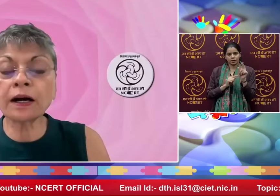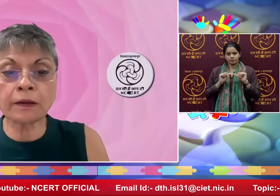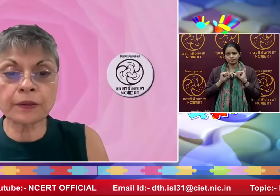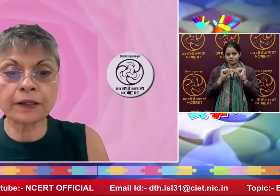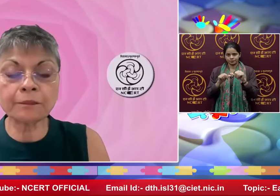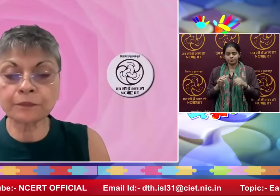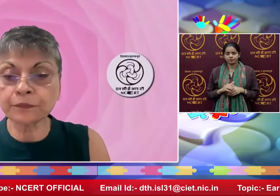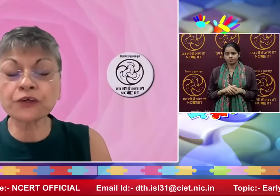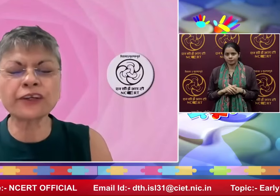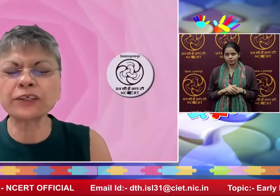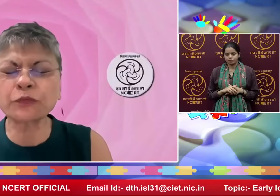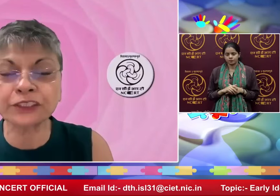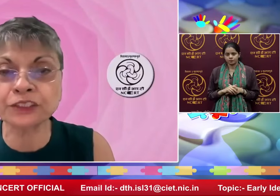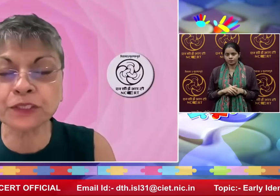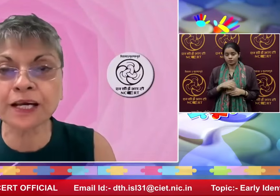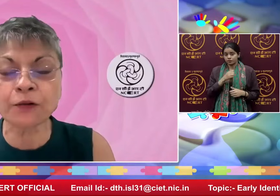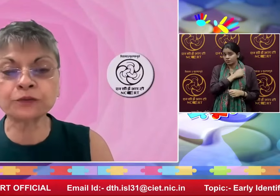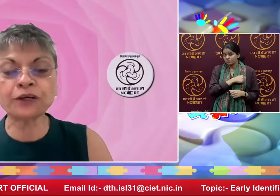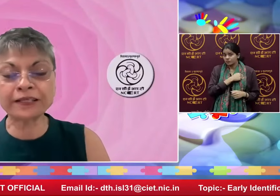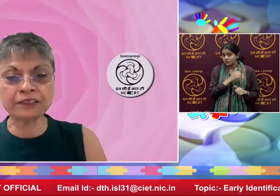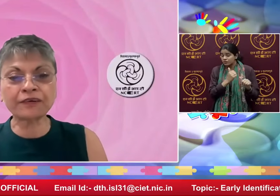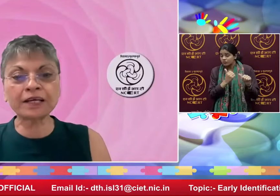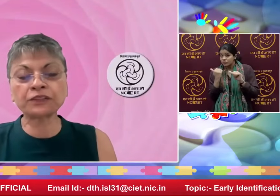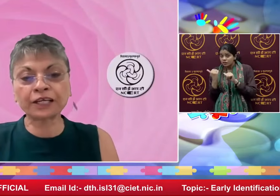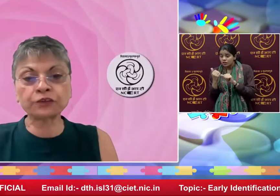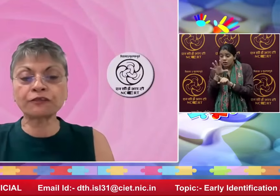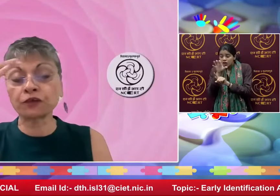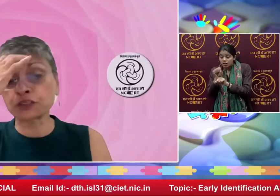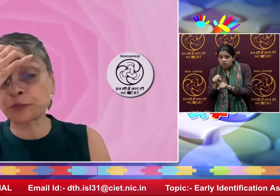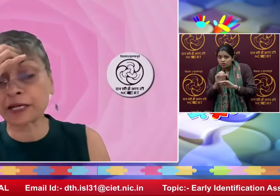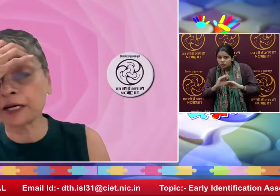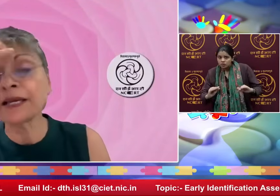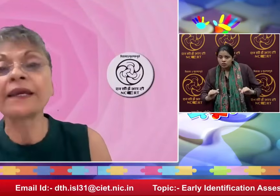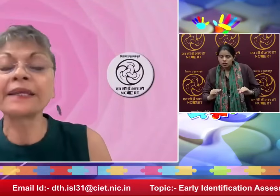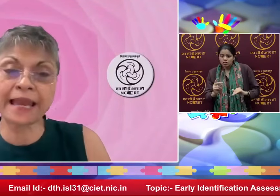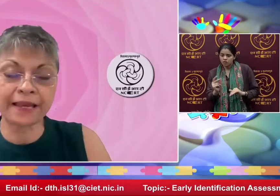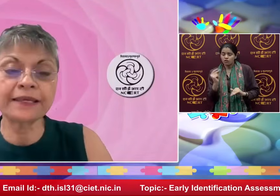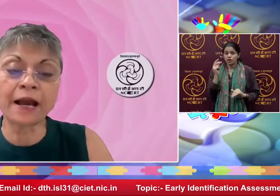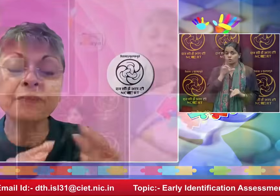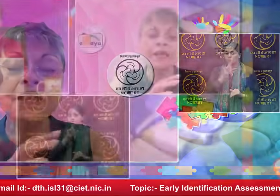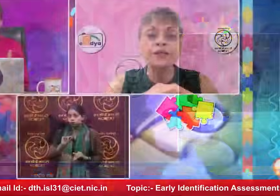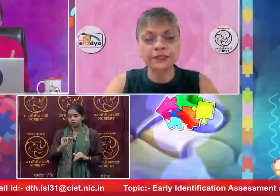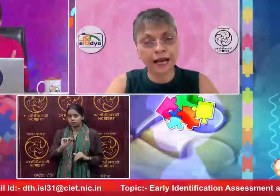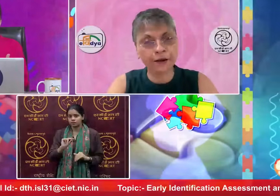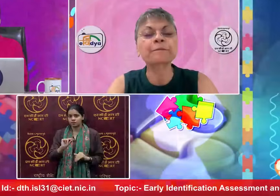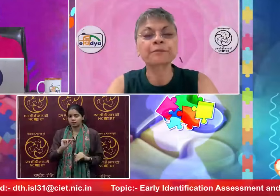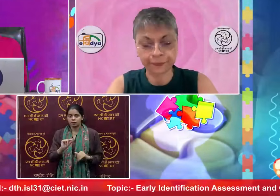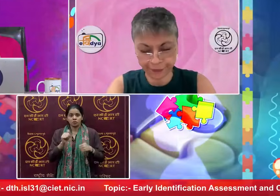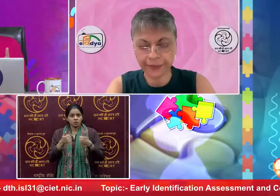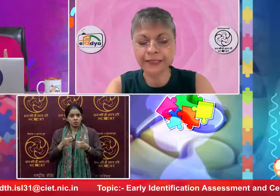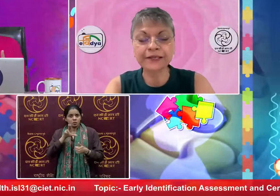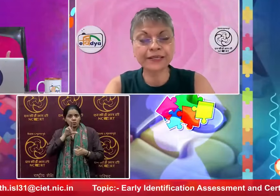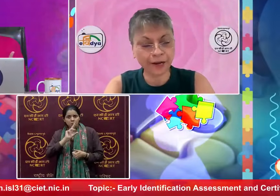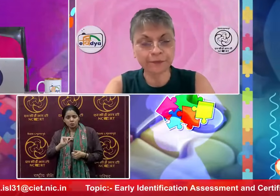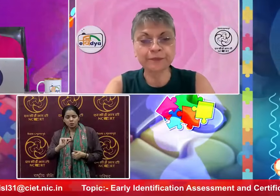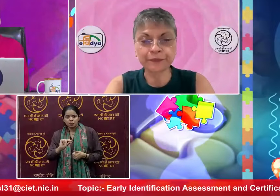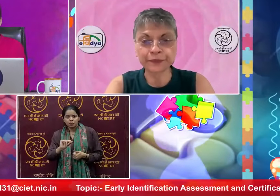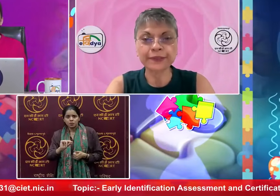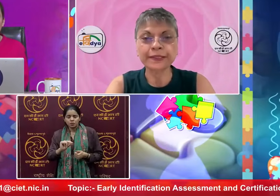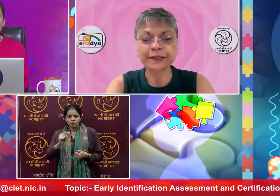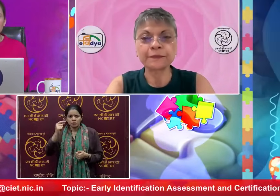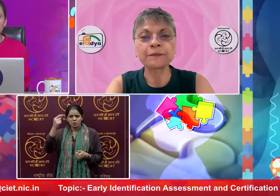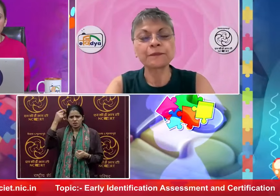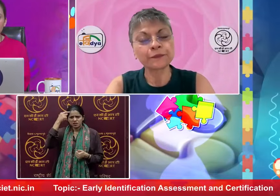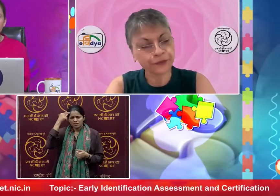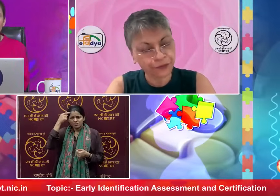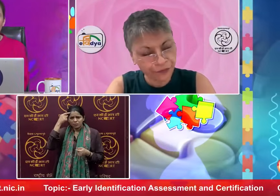So, sorry, the question was, how would you identify a Child who's a with fluent speaker, because he's very fluent, is like neurotypical,